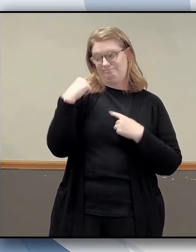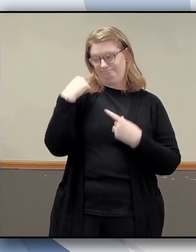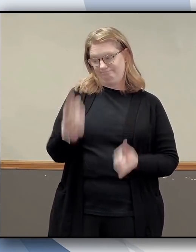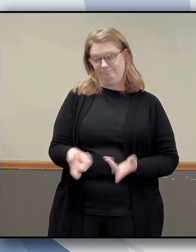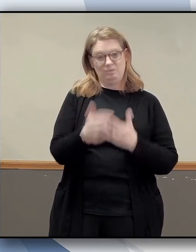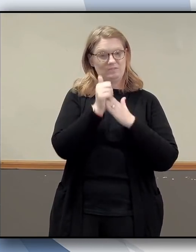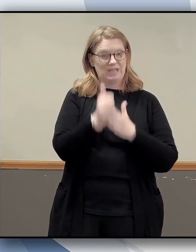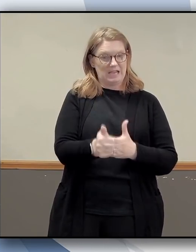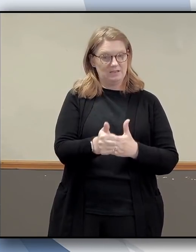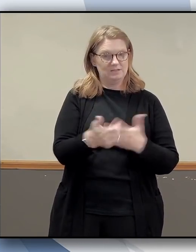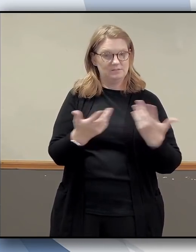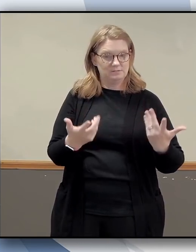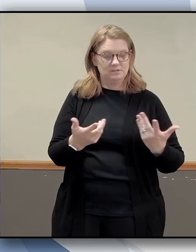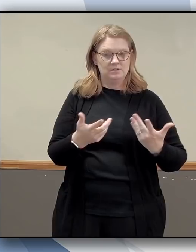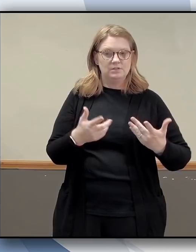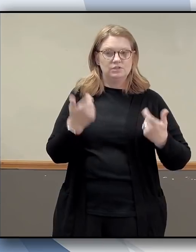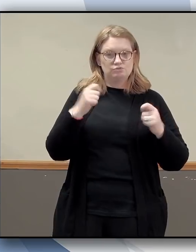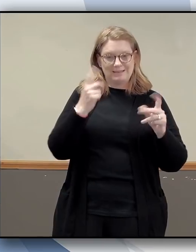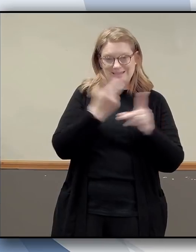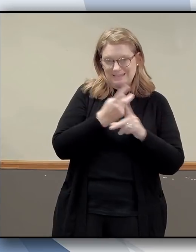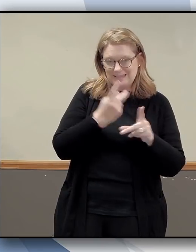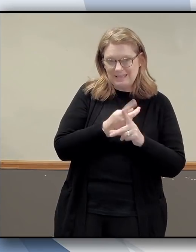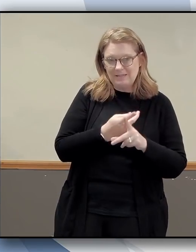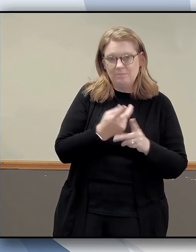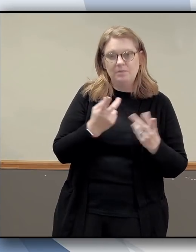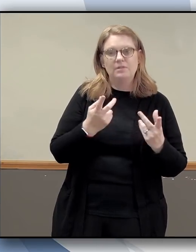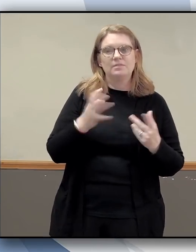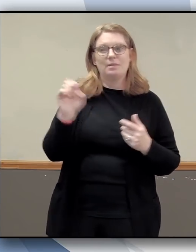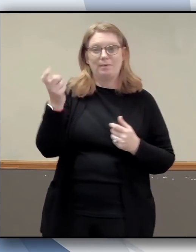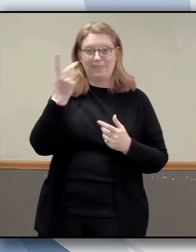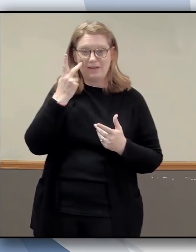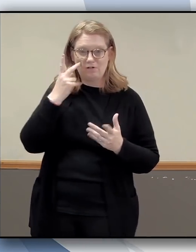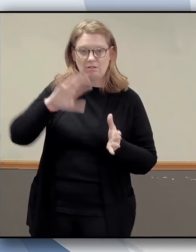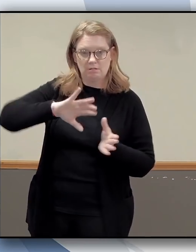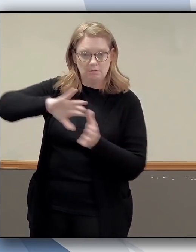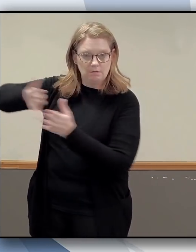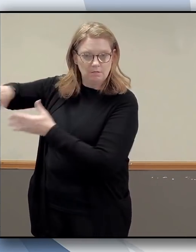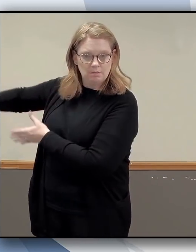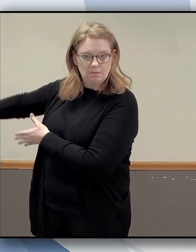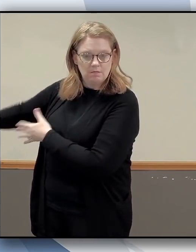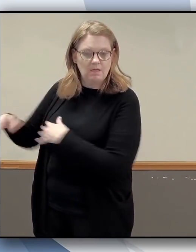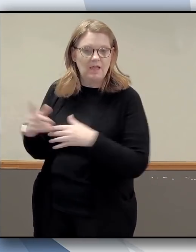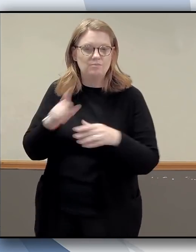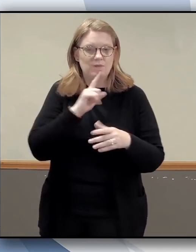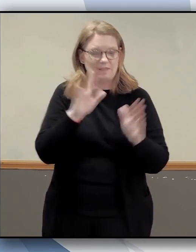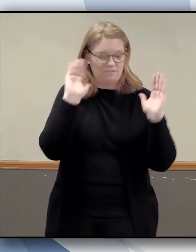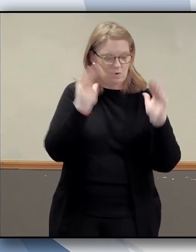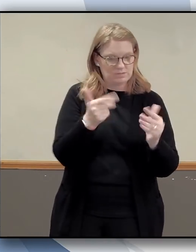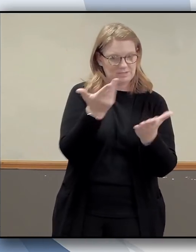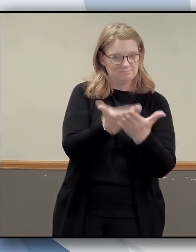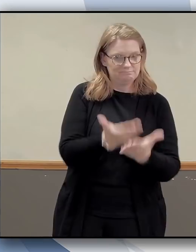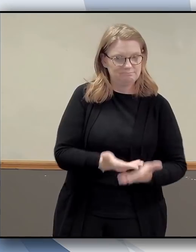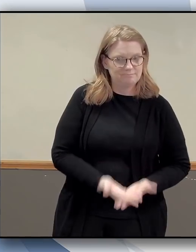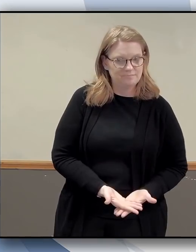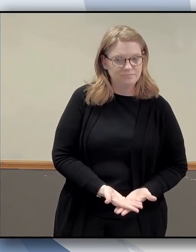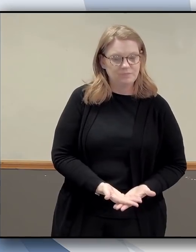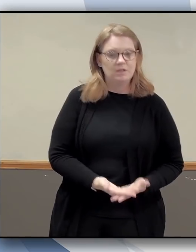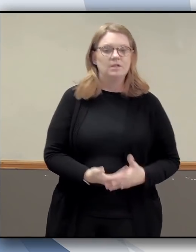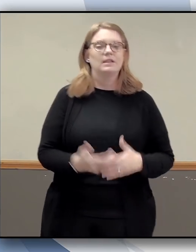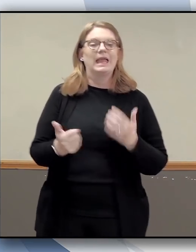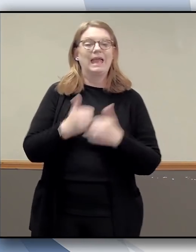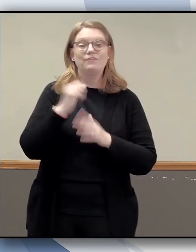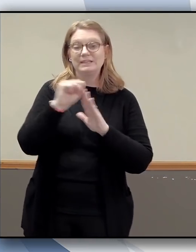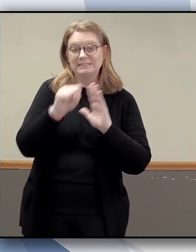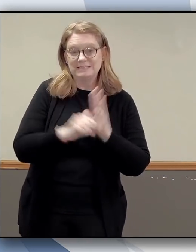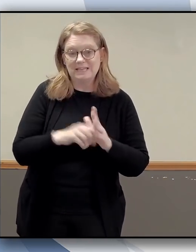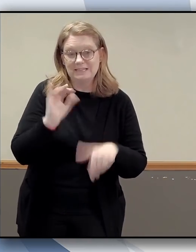really drive this. We've tried to keep the ideology out of the room and the data in the room. And if you said to me, every state that's